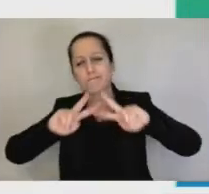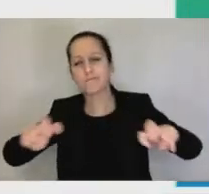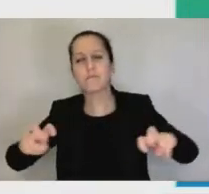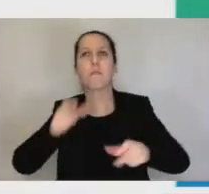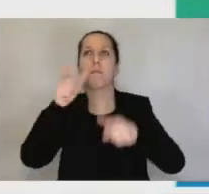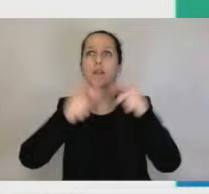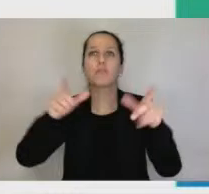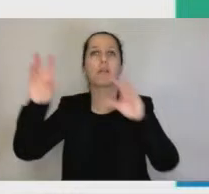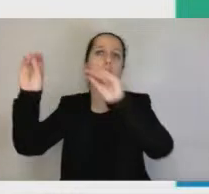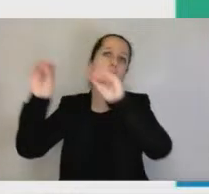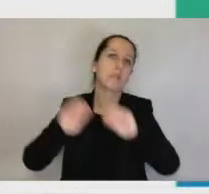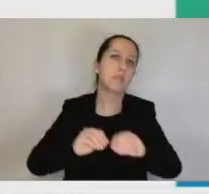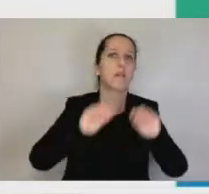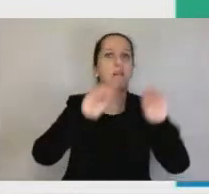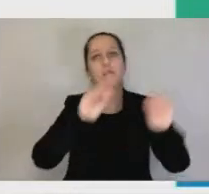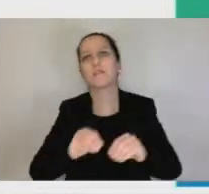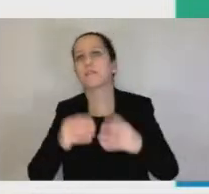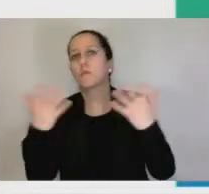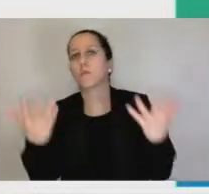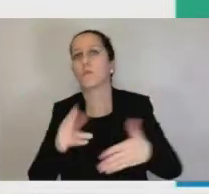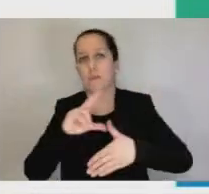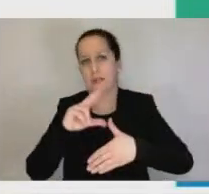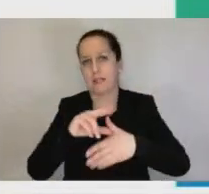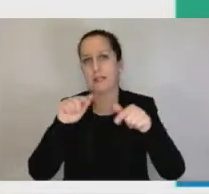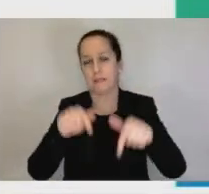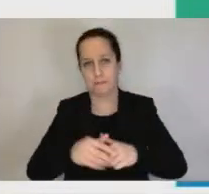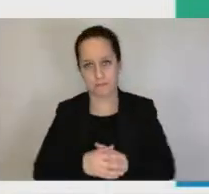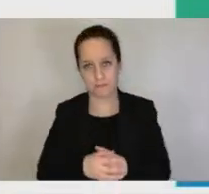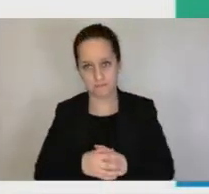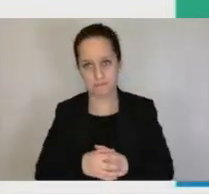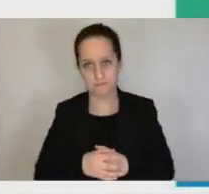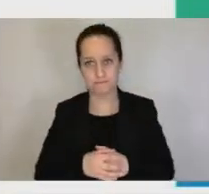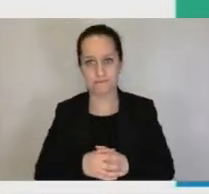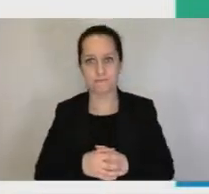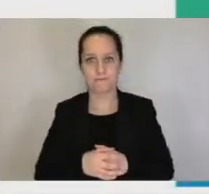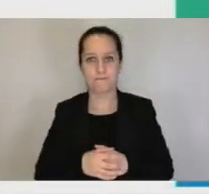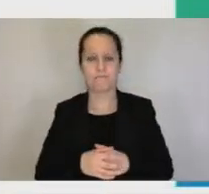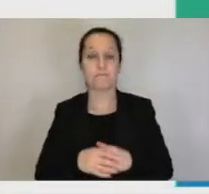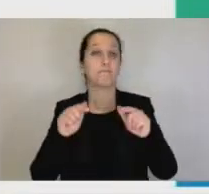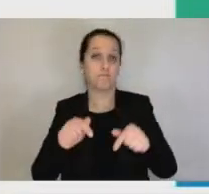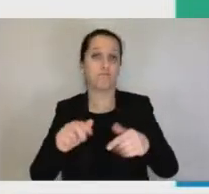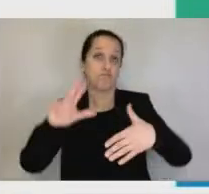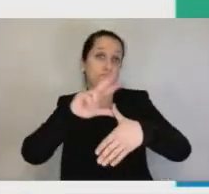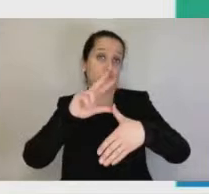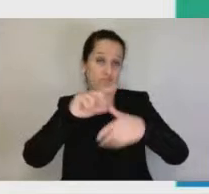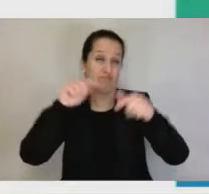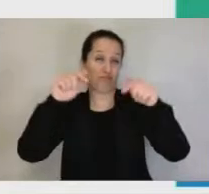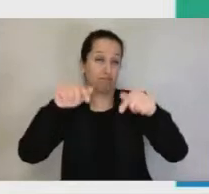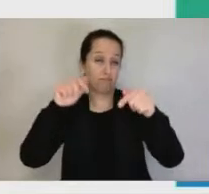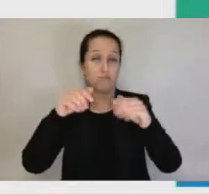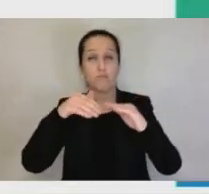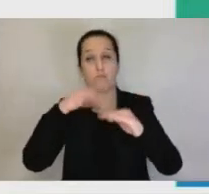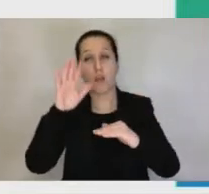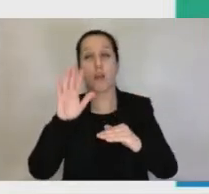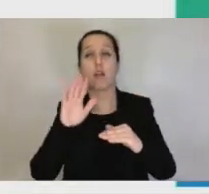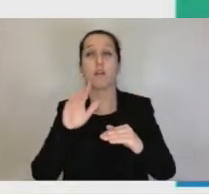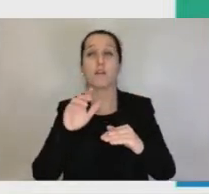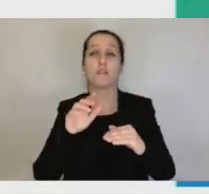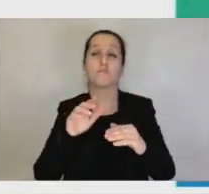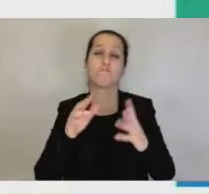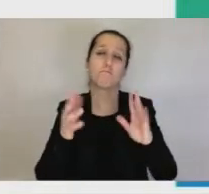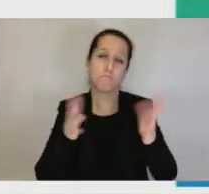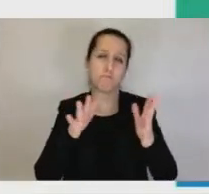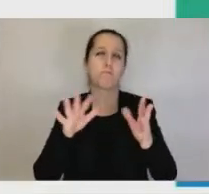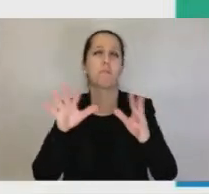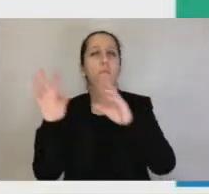on mobility of migrants in the region. Latin America is one of the regions with more